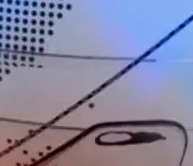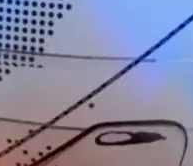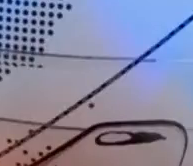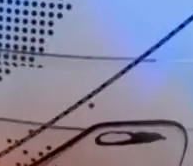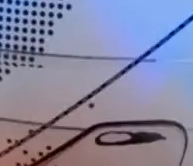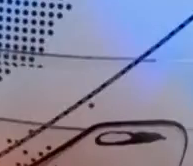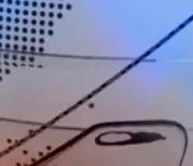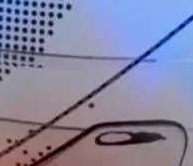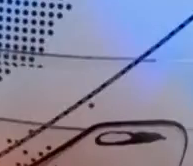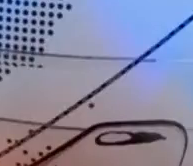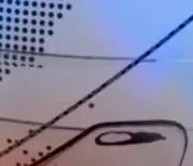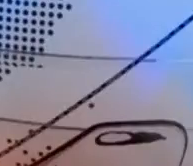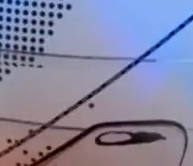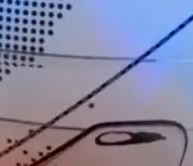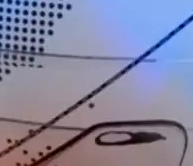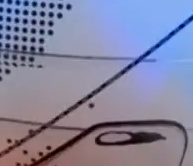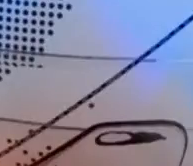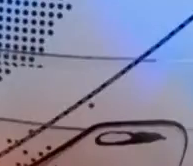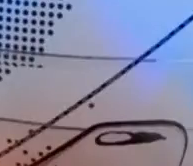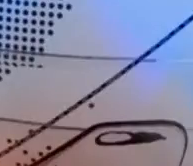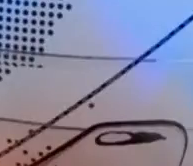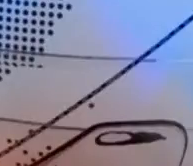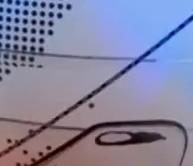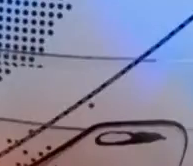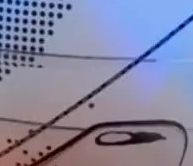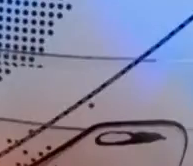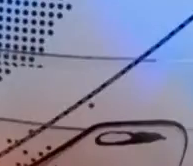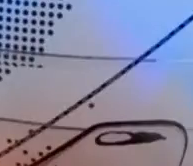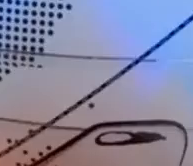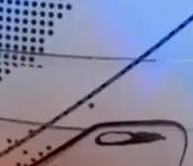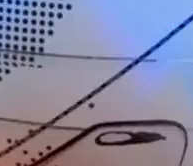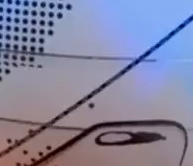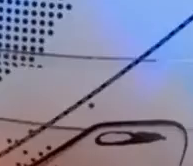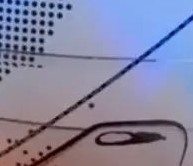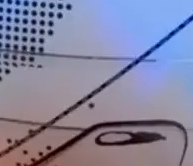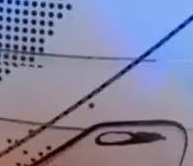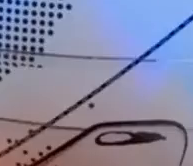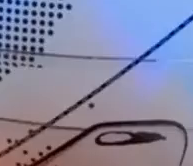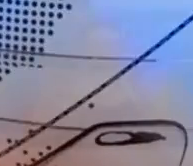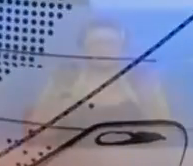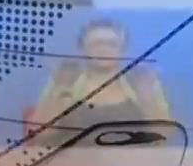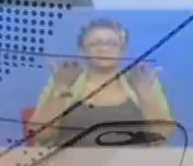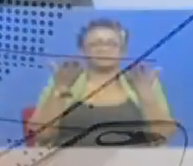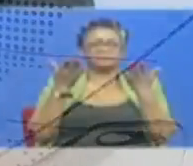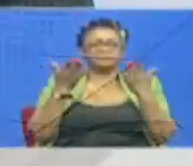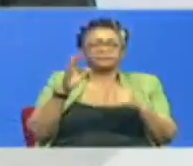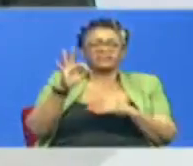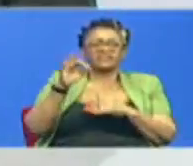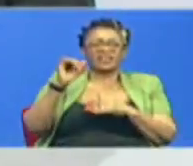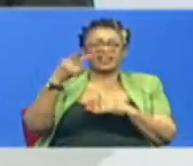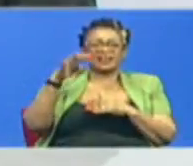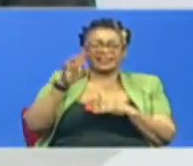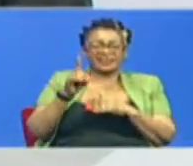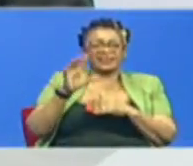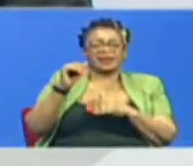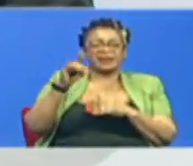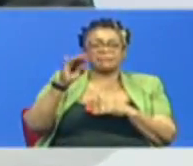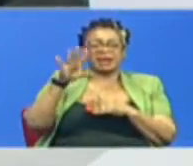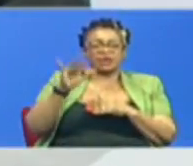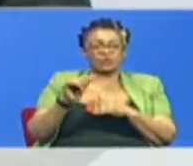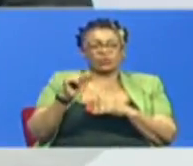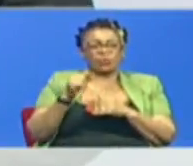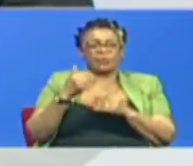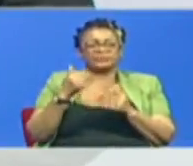also happens to be a footballer whose team got promoted. Here is how Sahid Adebayo Akin Fenwa's fairy tale